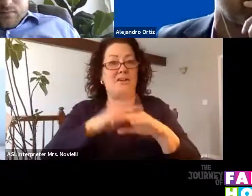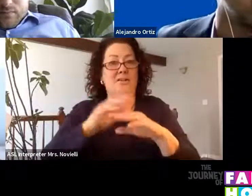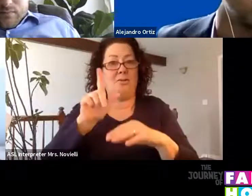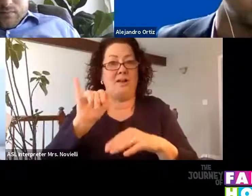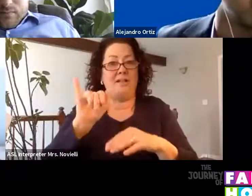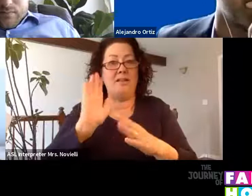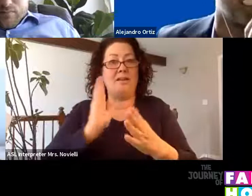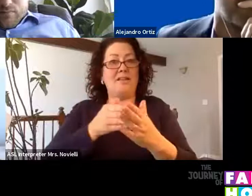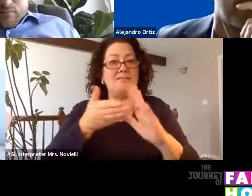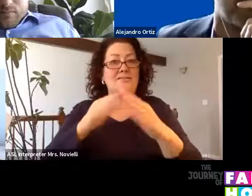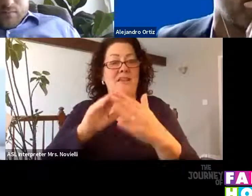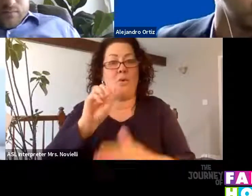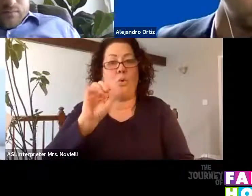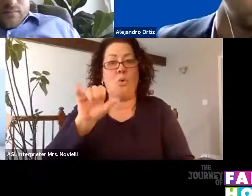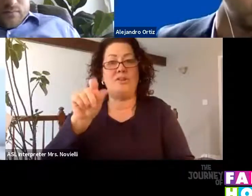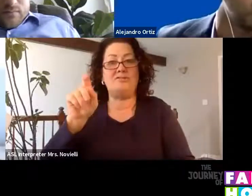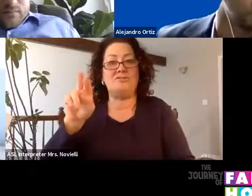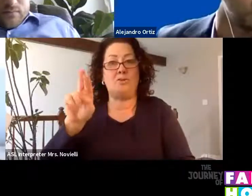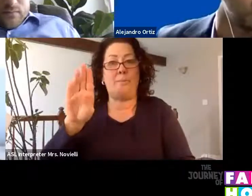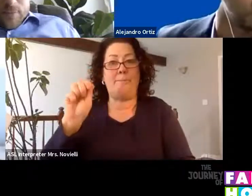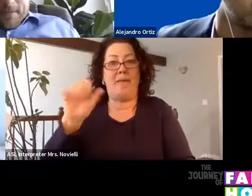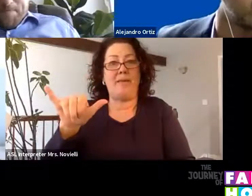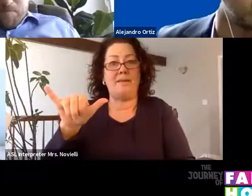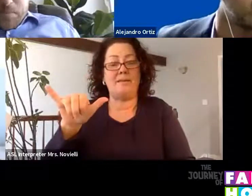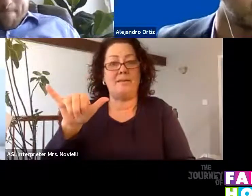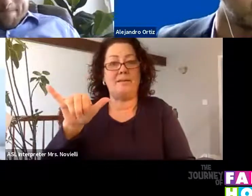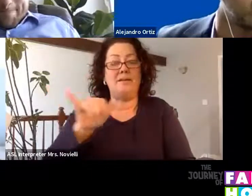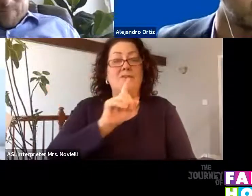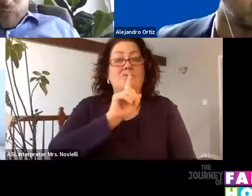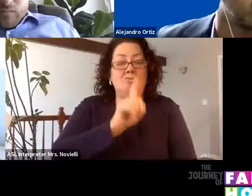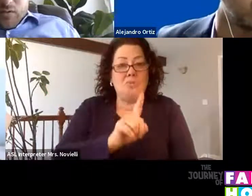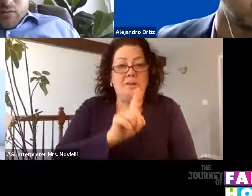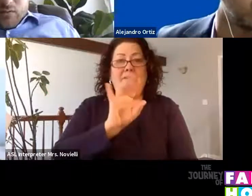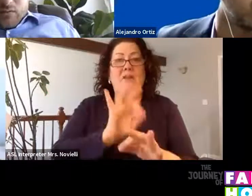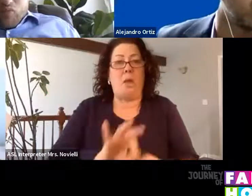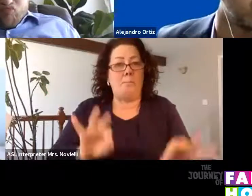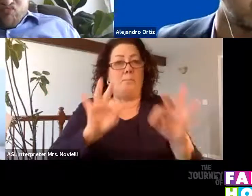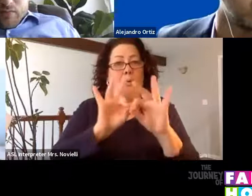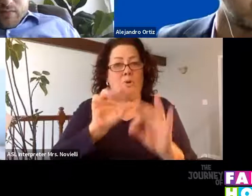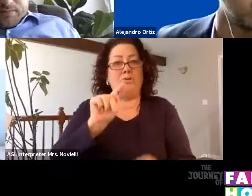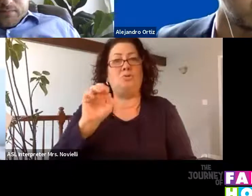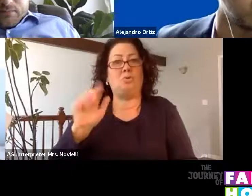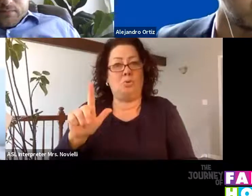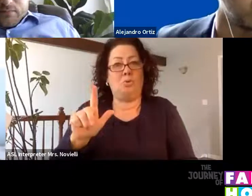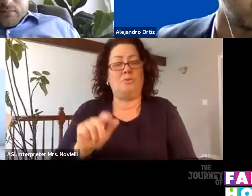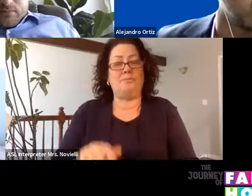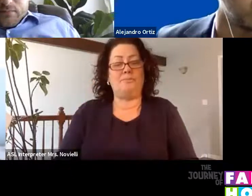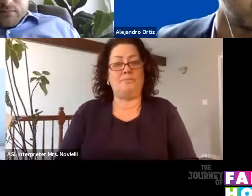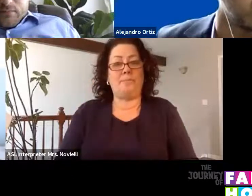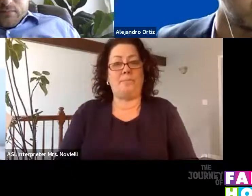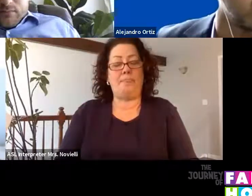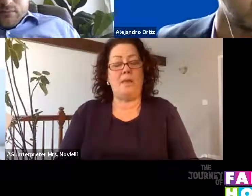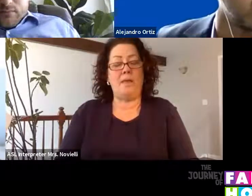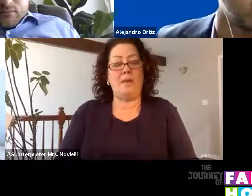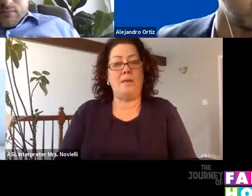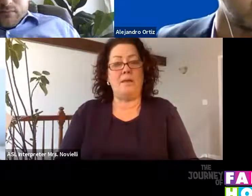town of Oyster Bay and some others. And so, yes, it's been a really critically important tool. I did want to